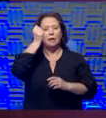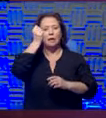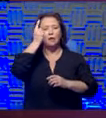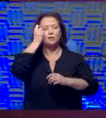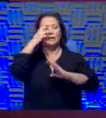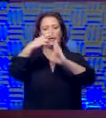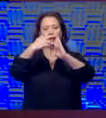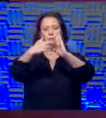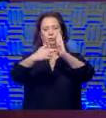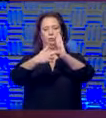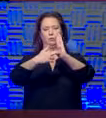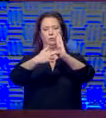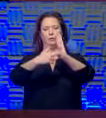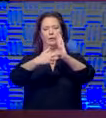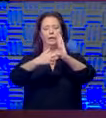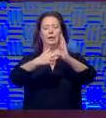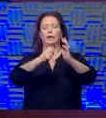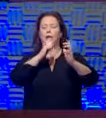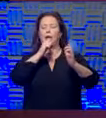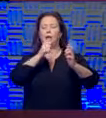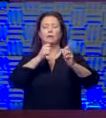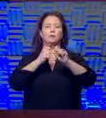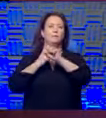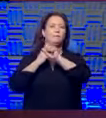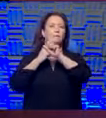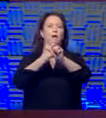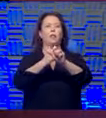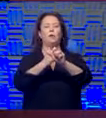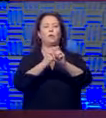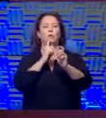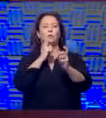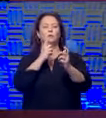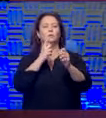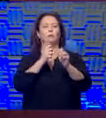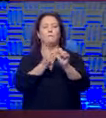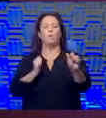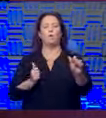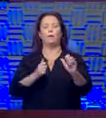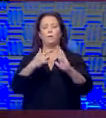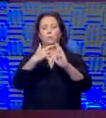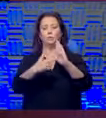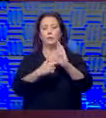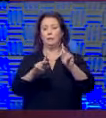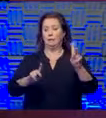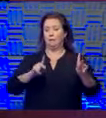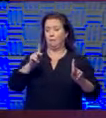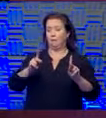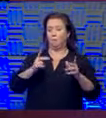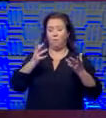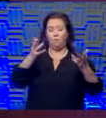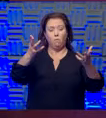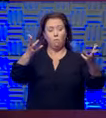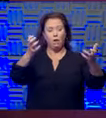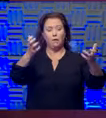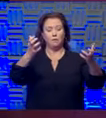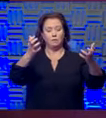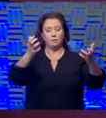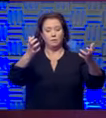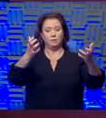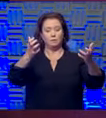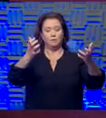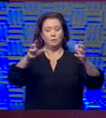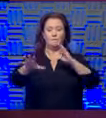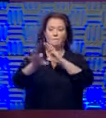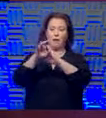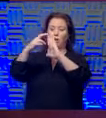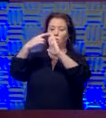and not trying to mindlessly follow and skirt around rules. There are people that want to find a